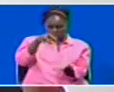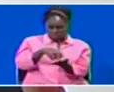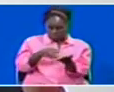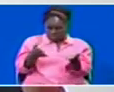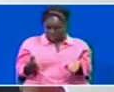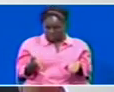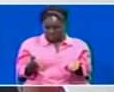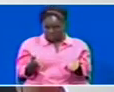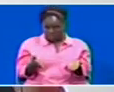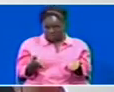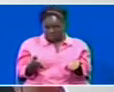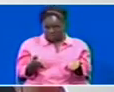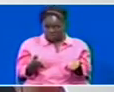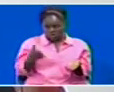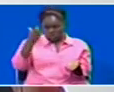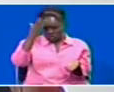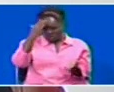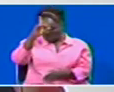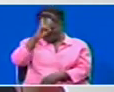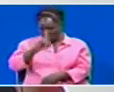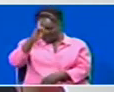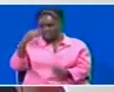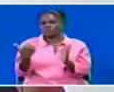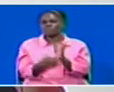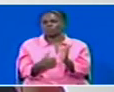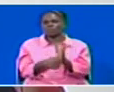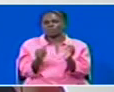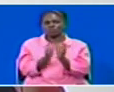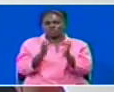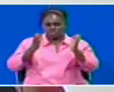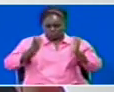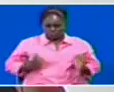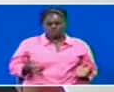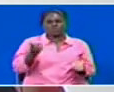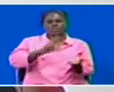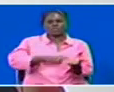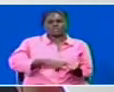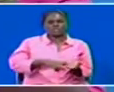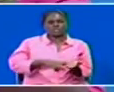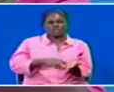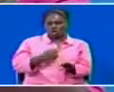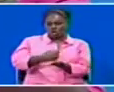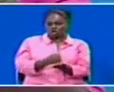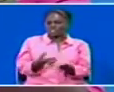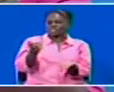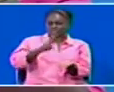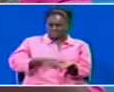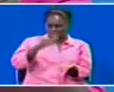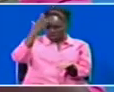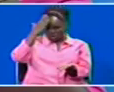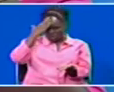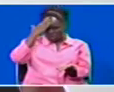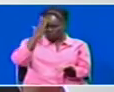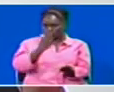already, we definitely have serious problems with the integrity of the register. Even when you talk about auditing the register, we know